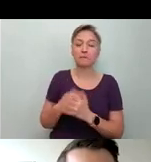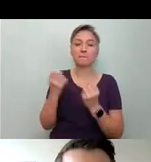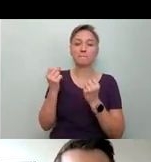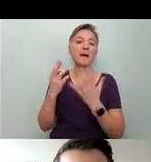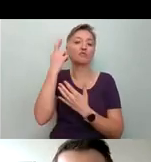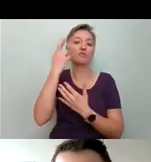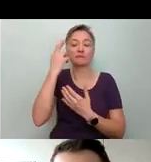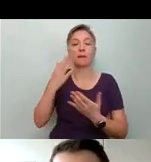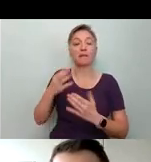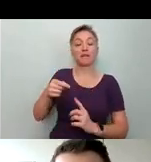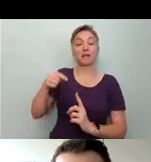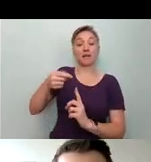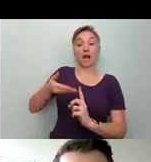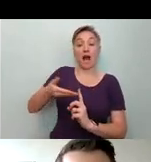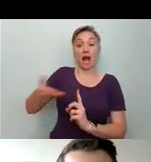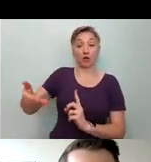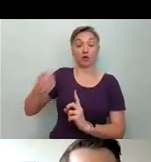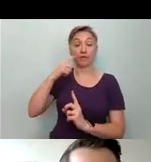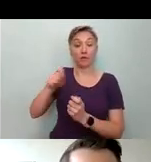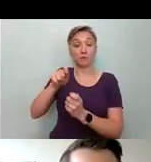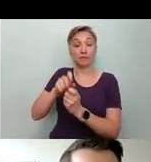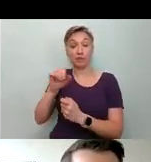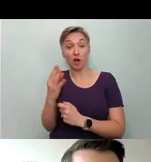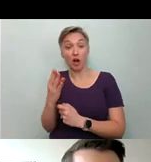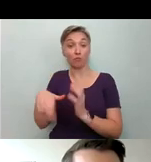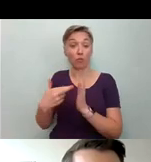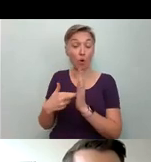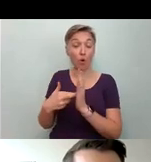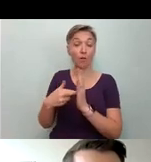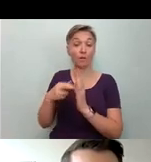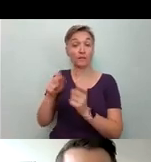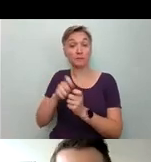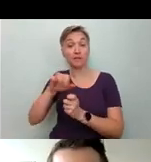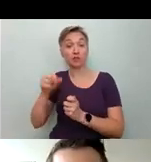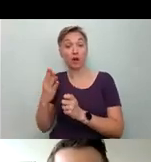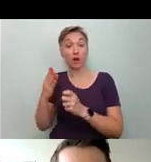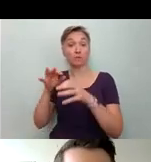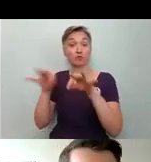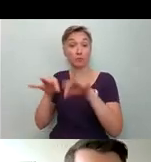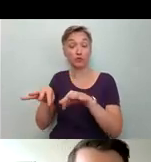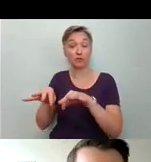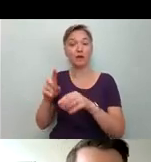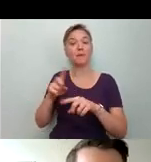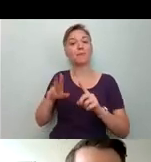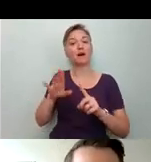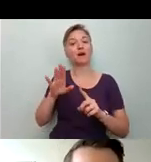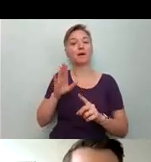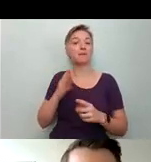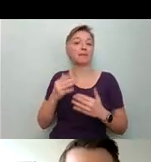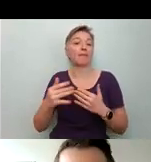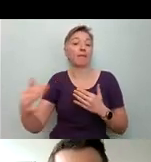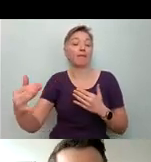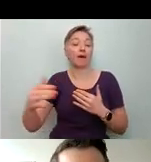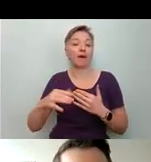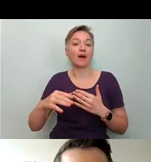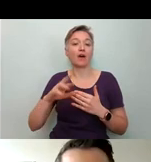been hired into a job based on a particular job description. And then over the course of time, you know, their role has expanded. Sometimes that happens because there's